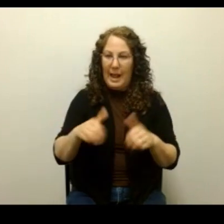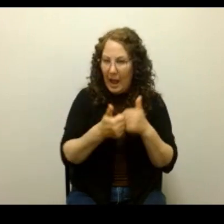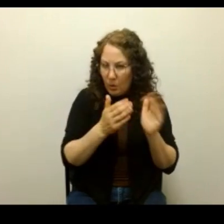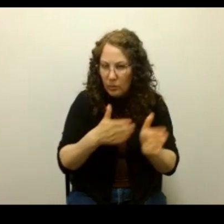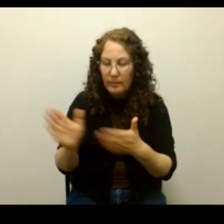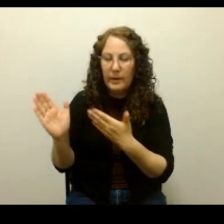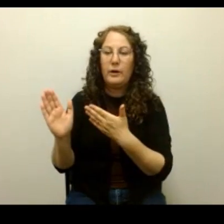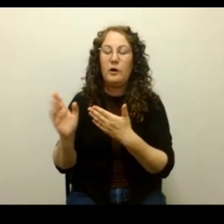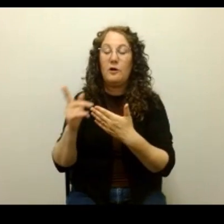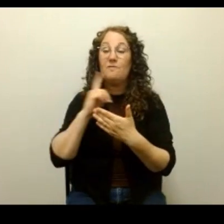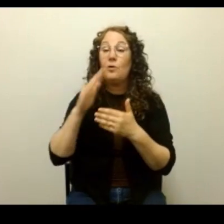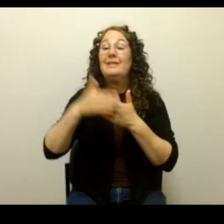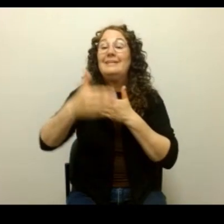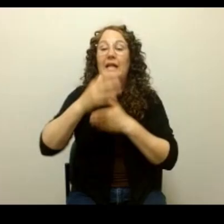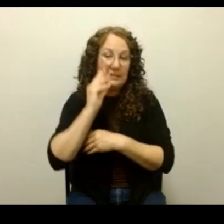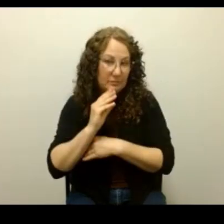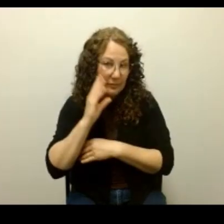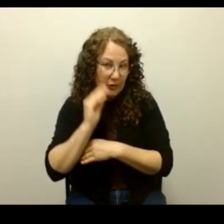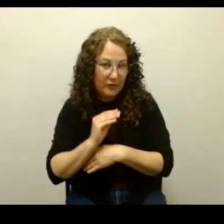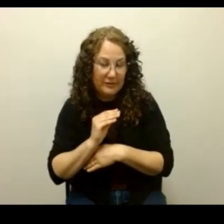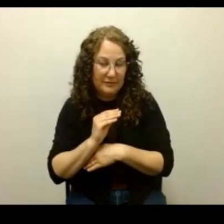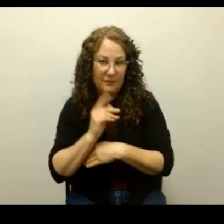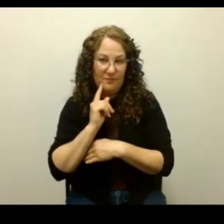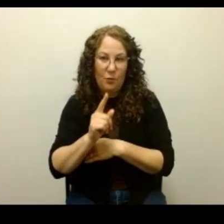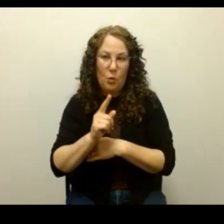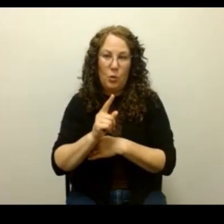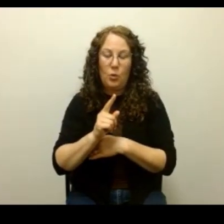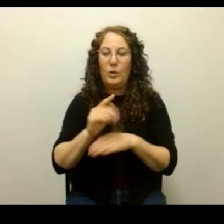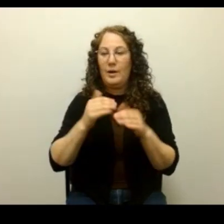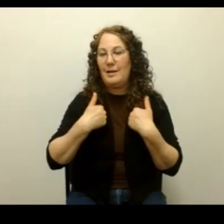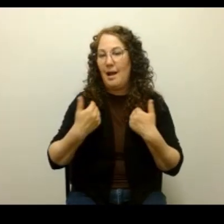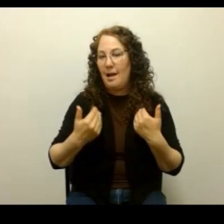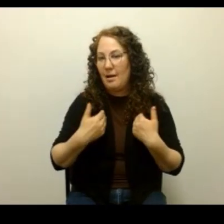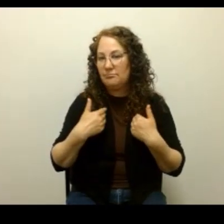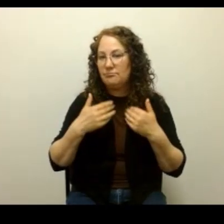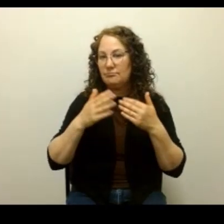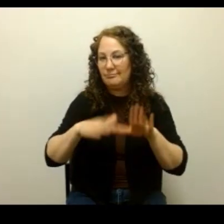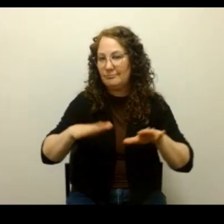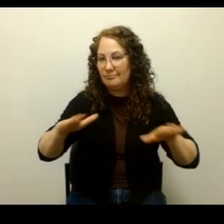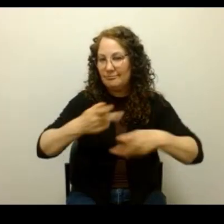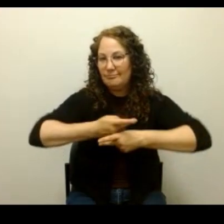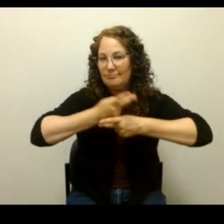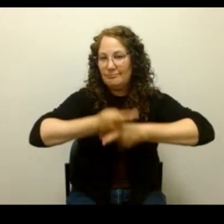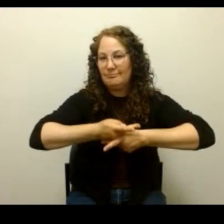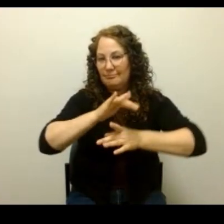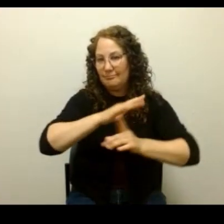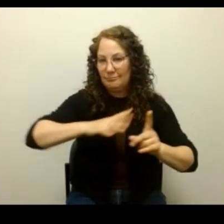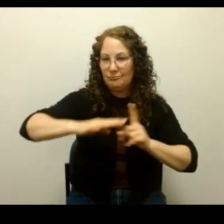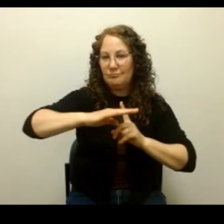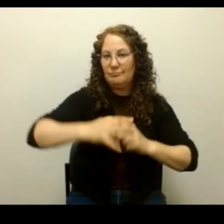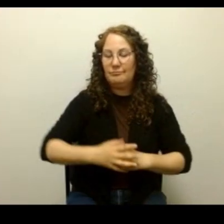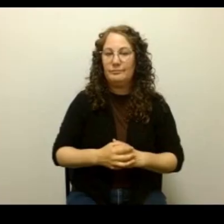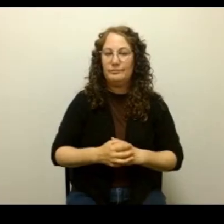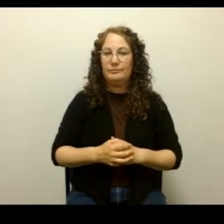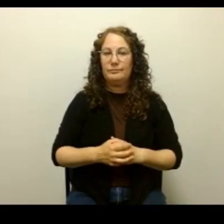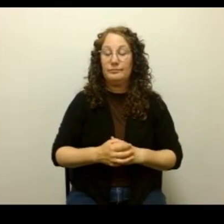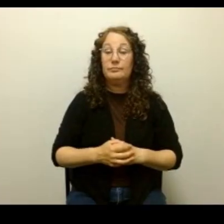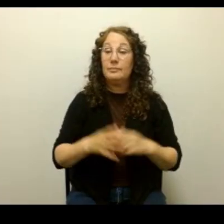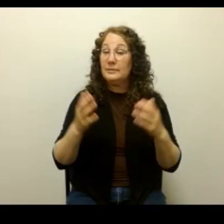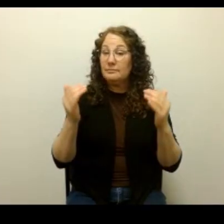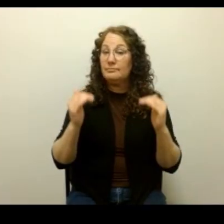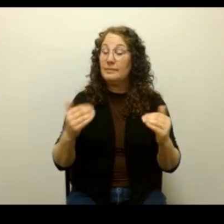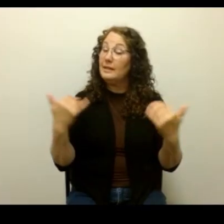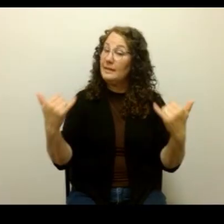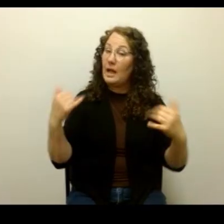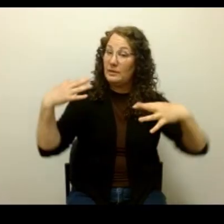another experience in an early childhood setting. So we go on to summarize our points